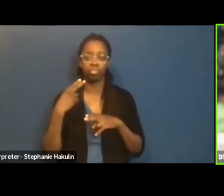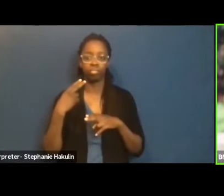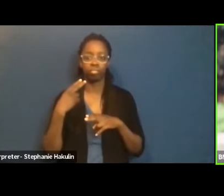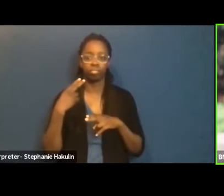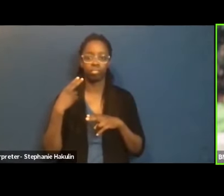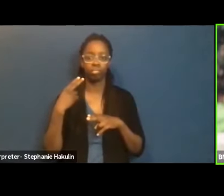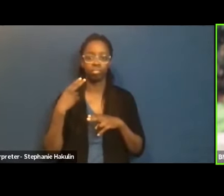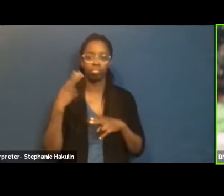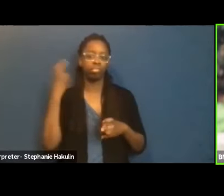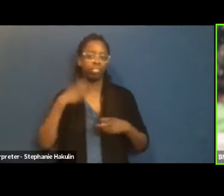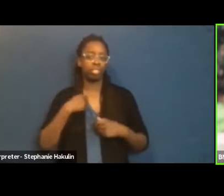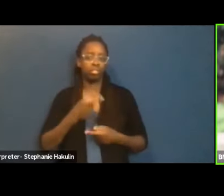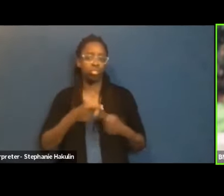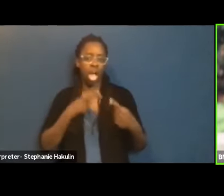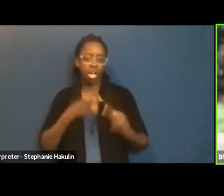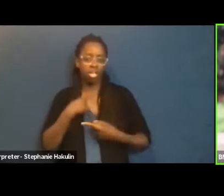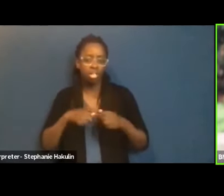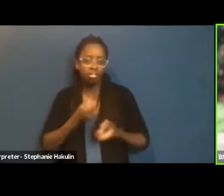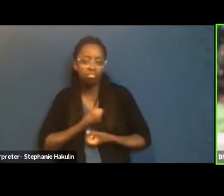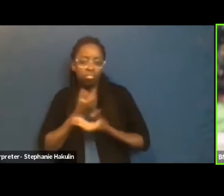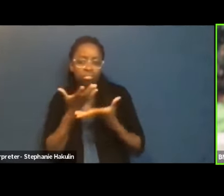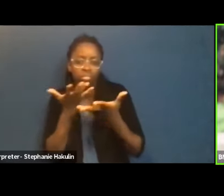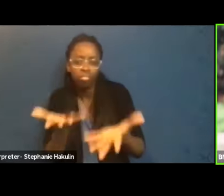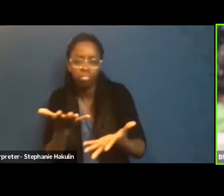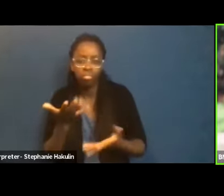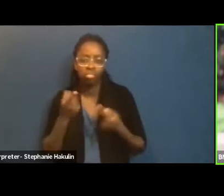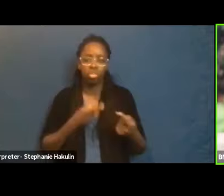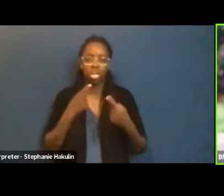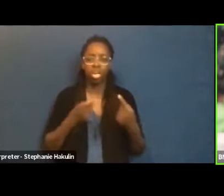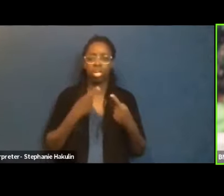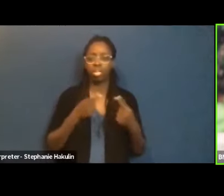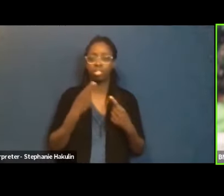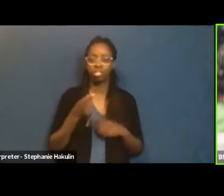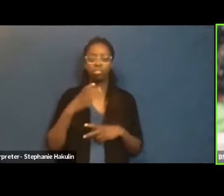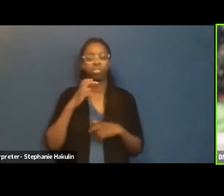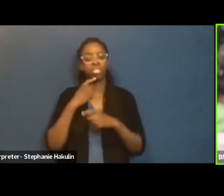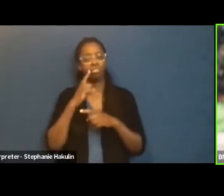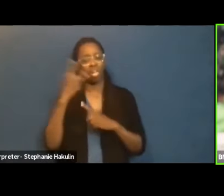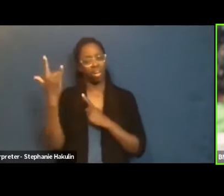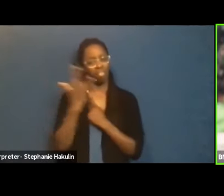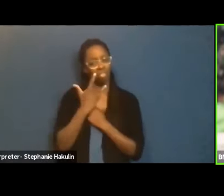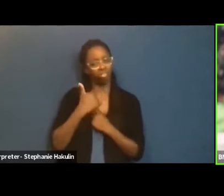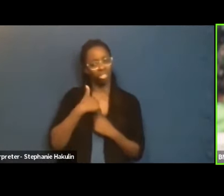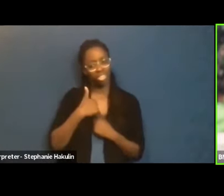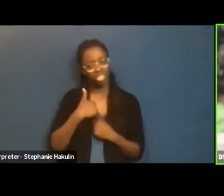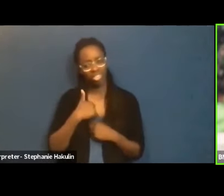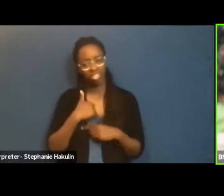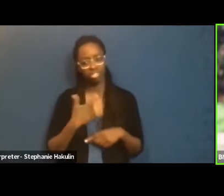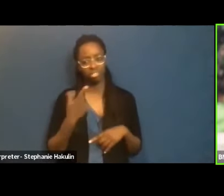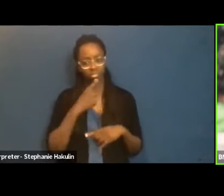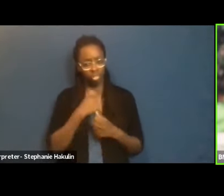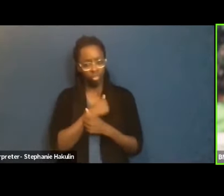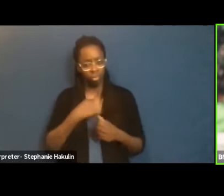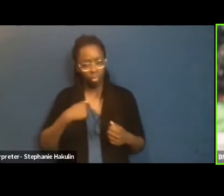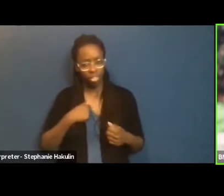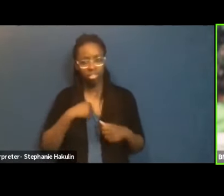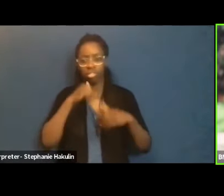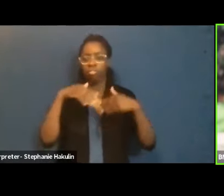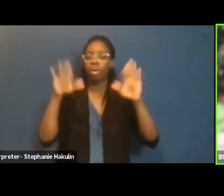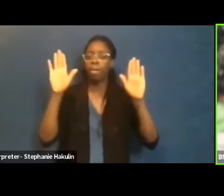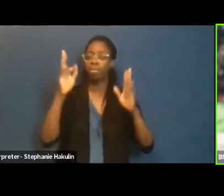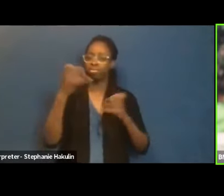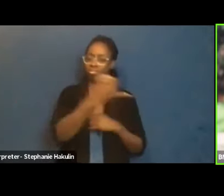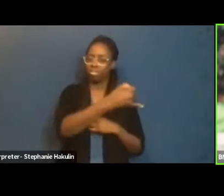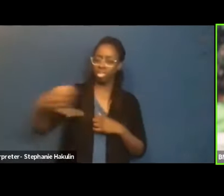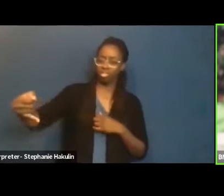Please, love me. Not my body, love me. Or leave me alone. But black girls aren't meant to be